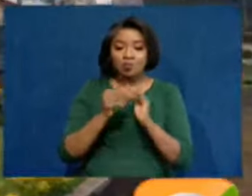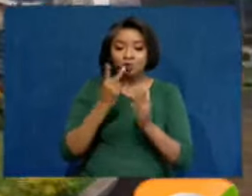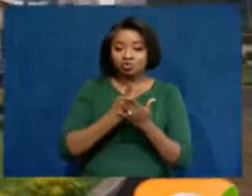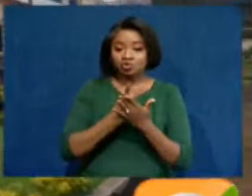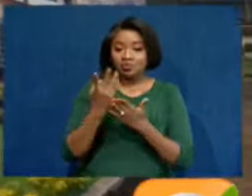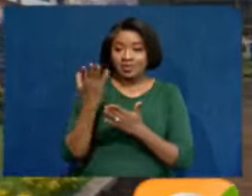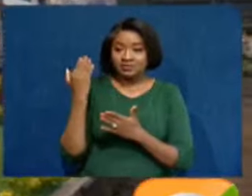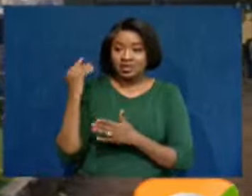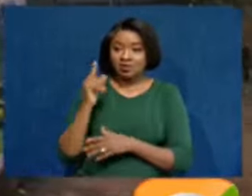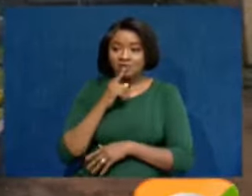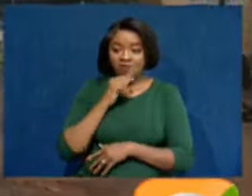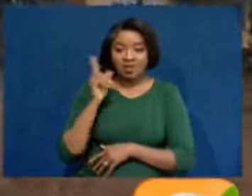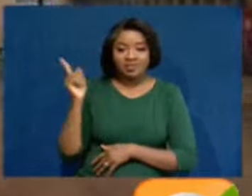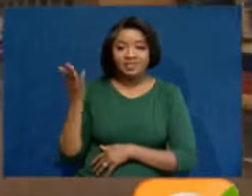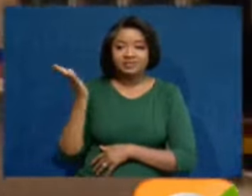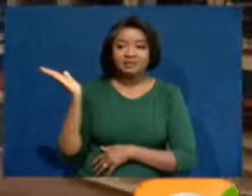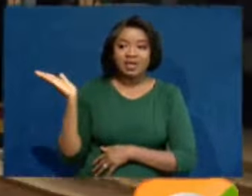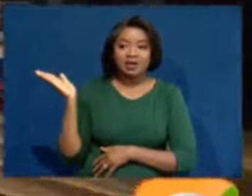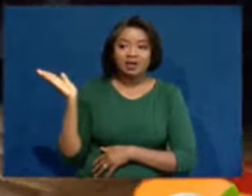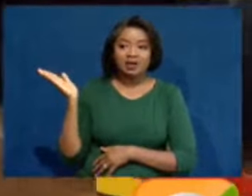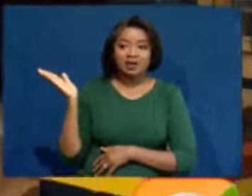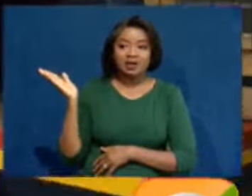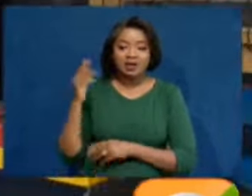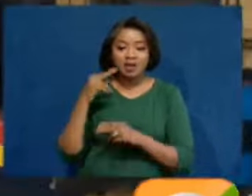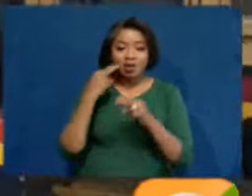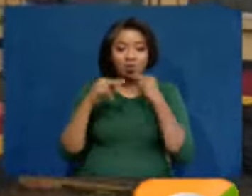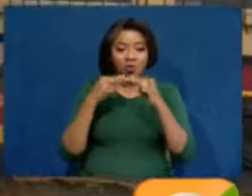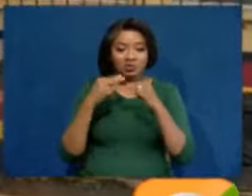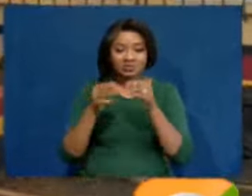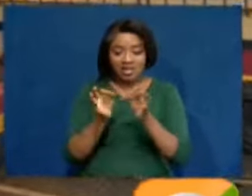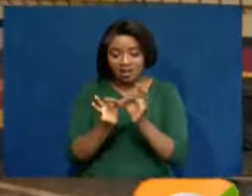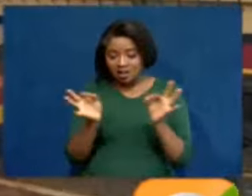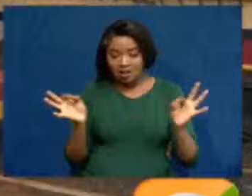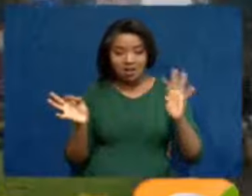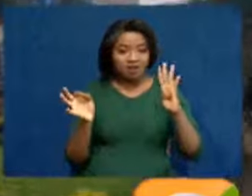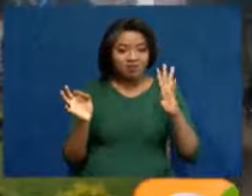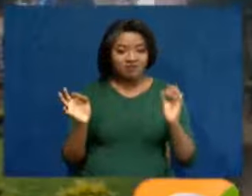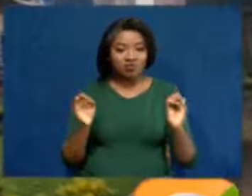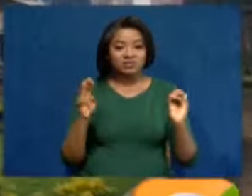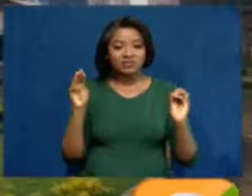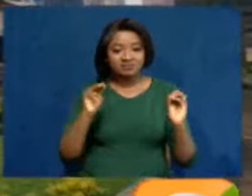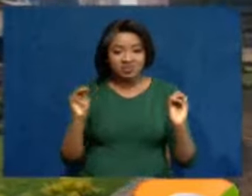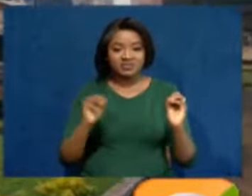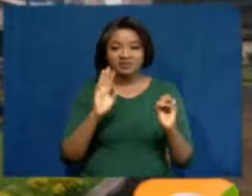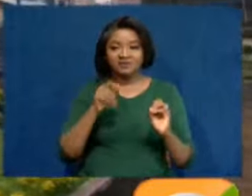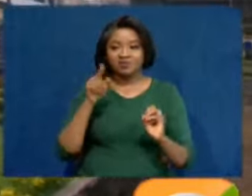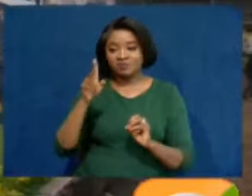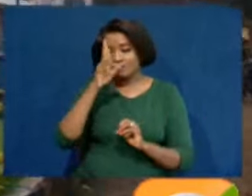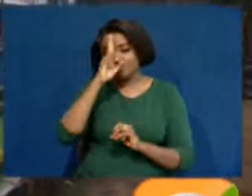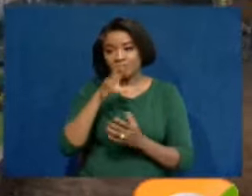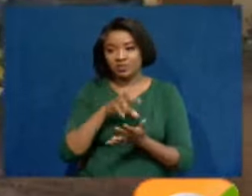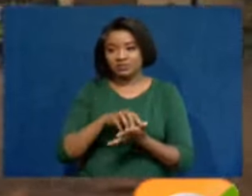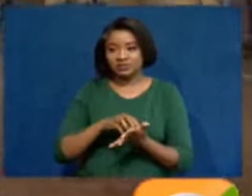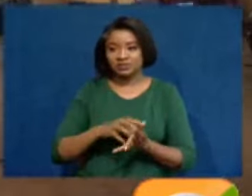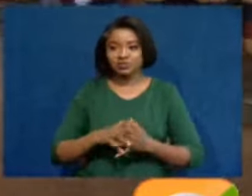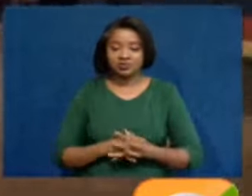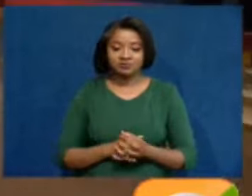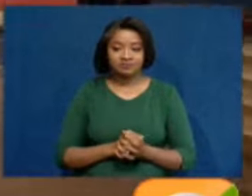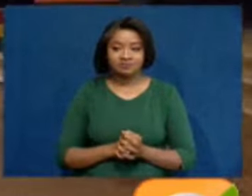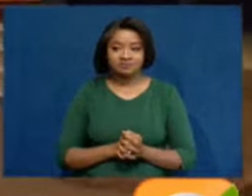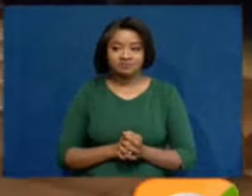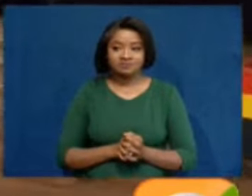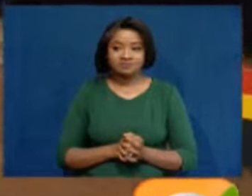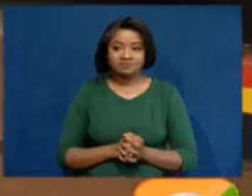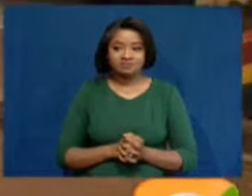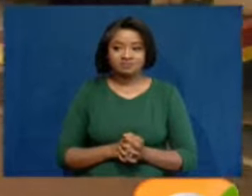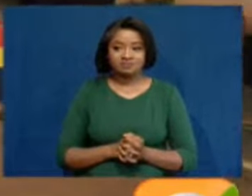mshukiwa alikuwa katika mkahawa huu ulioko tu mita 40 kutoka kituo hiki cha polisi cha Central. There's no way you